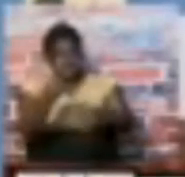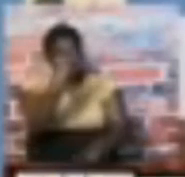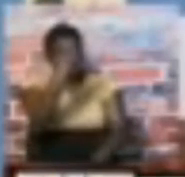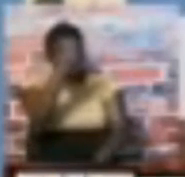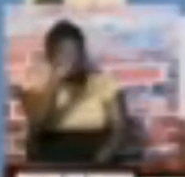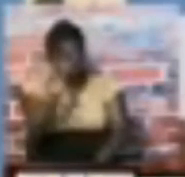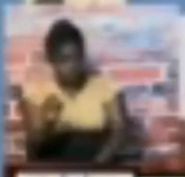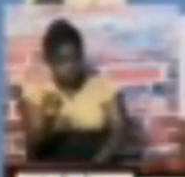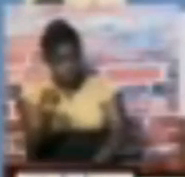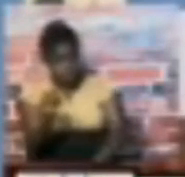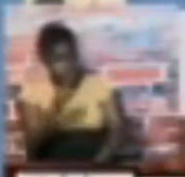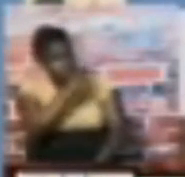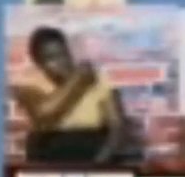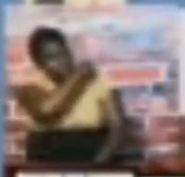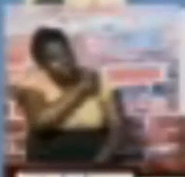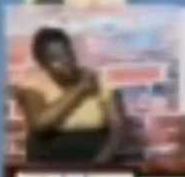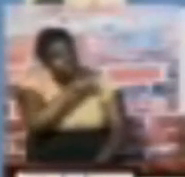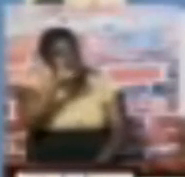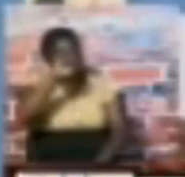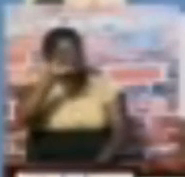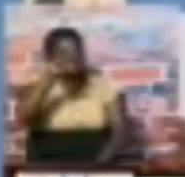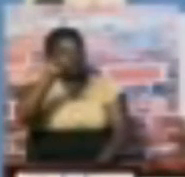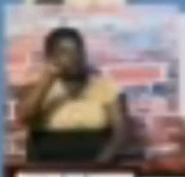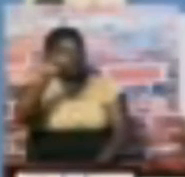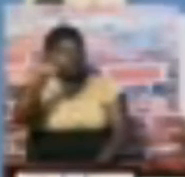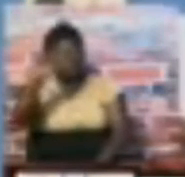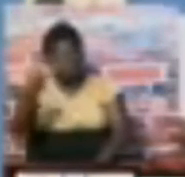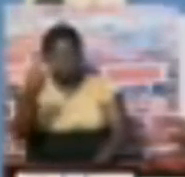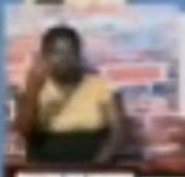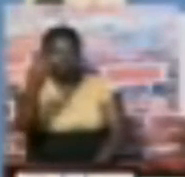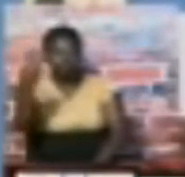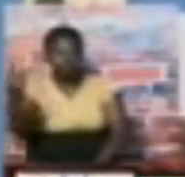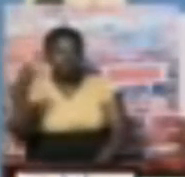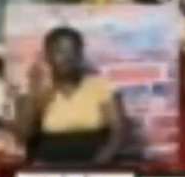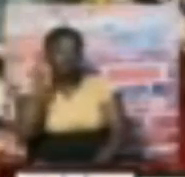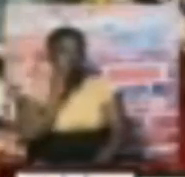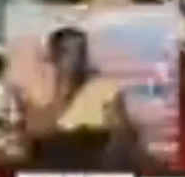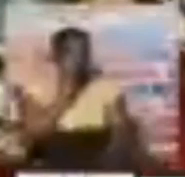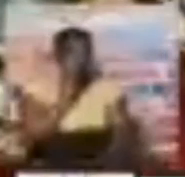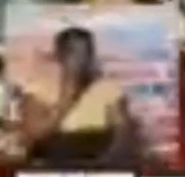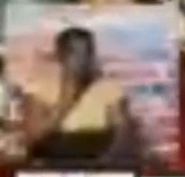General Ivan Koreta, 22 million shillings.